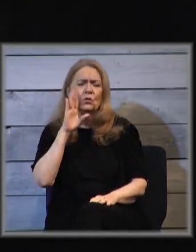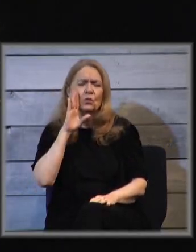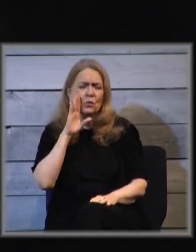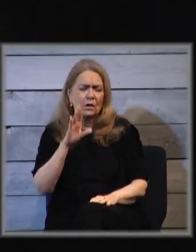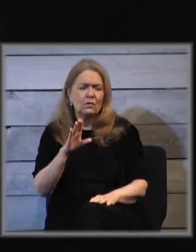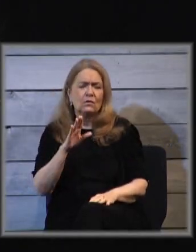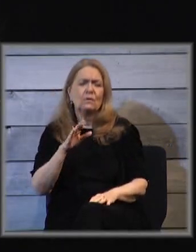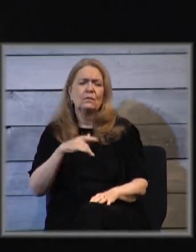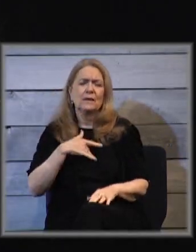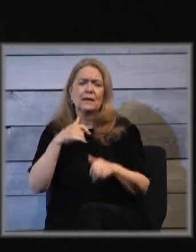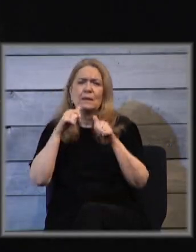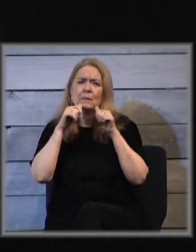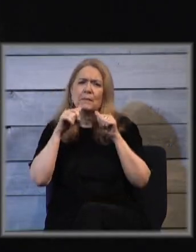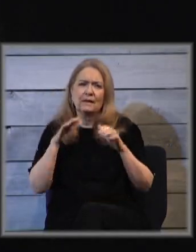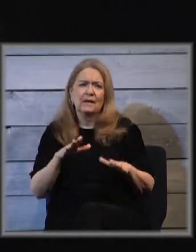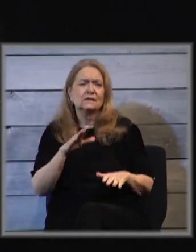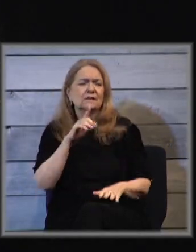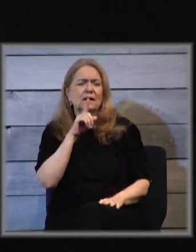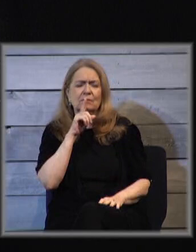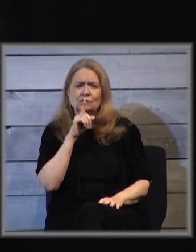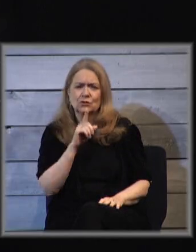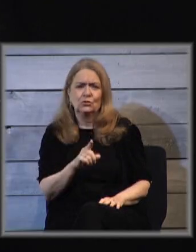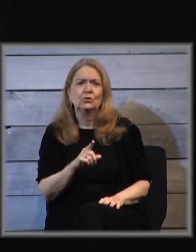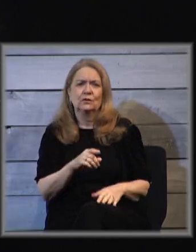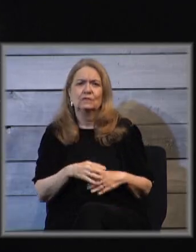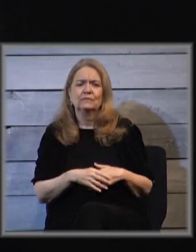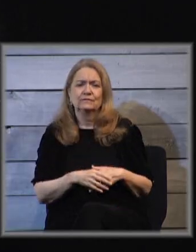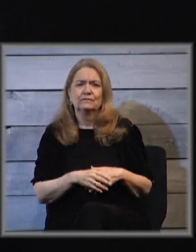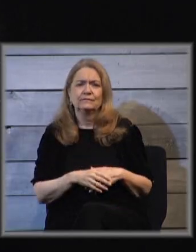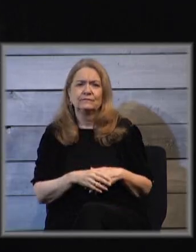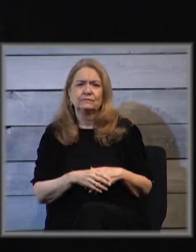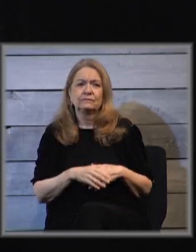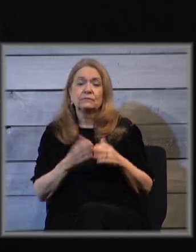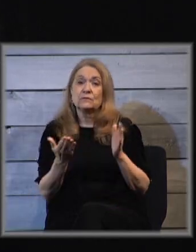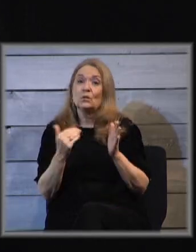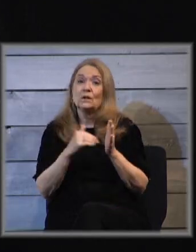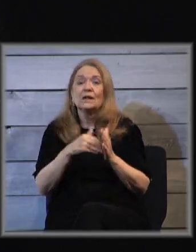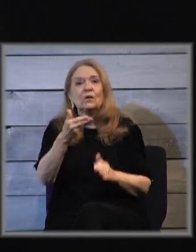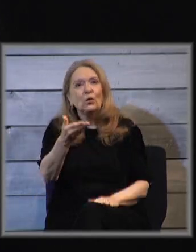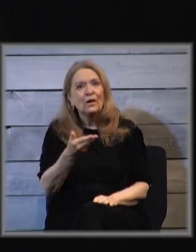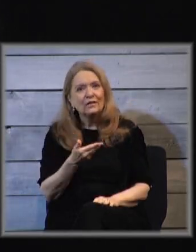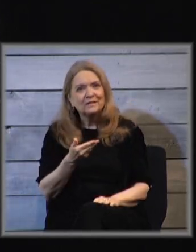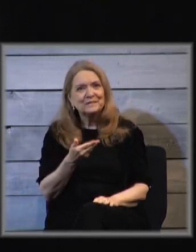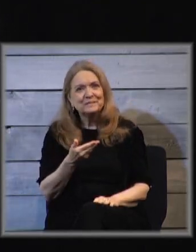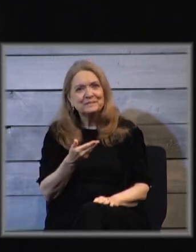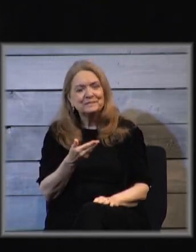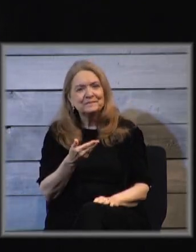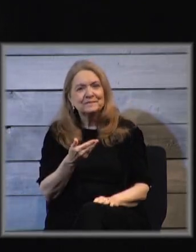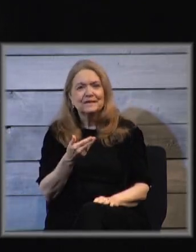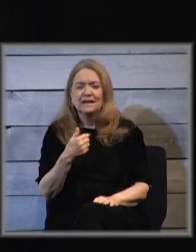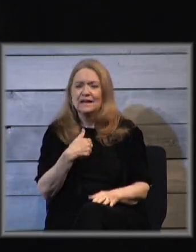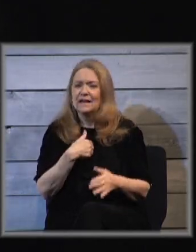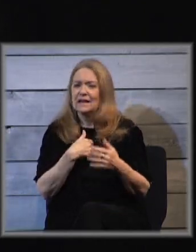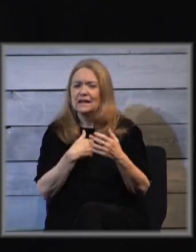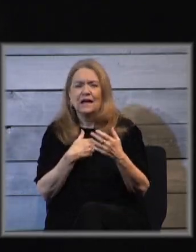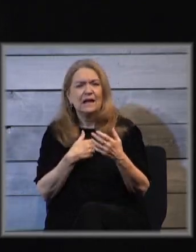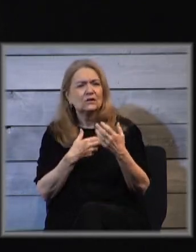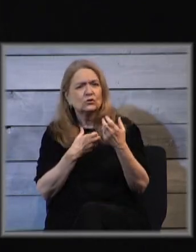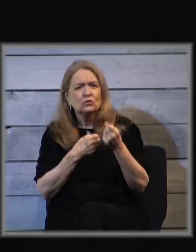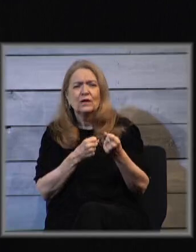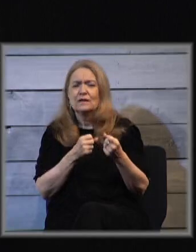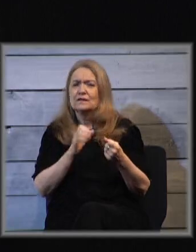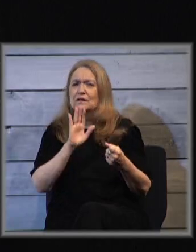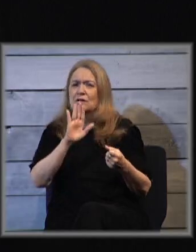be blessed. I have no doubt about that. And so once again, welcome. And I trust that your